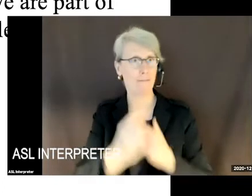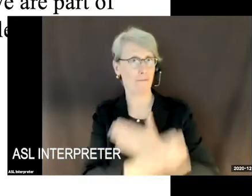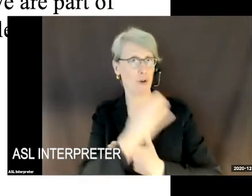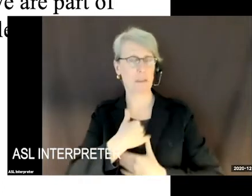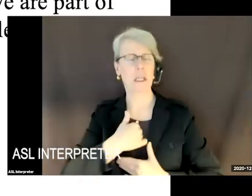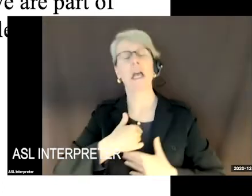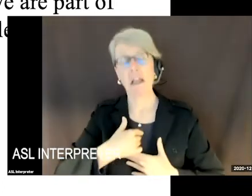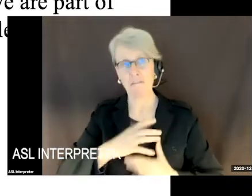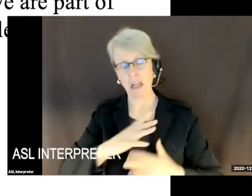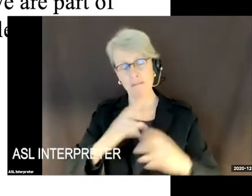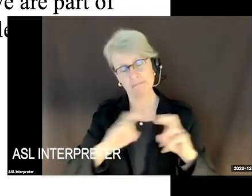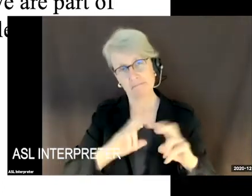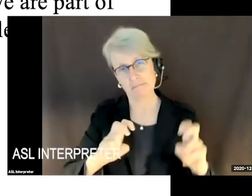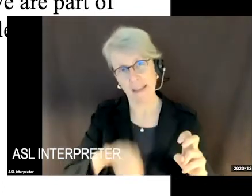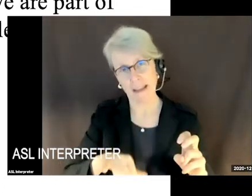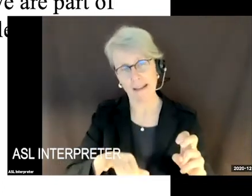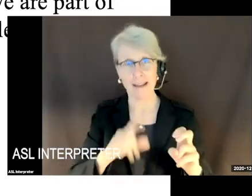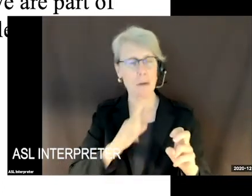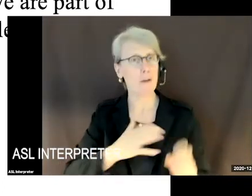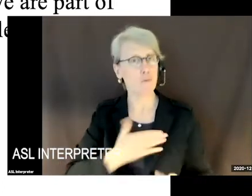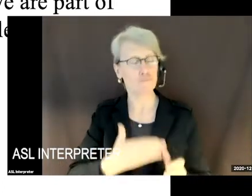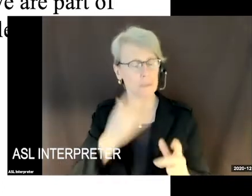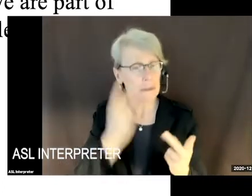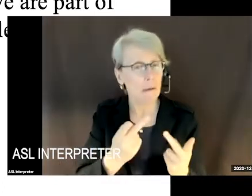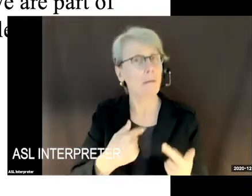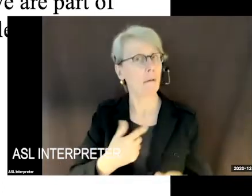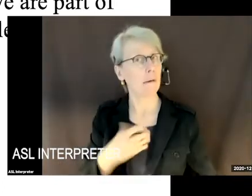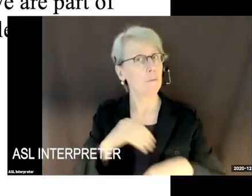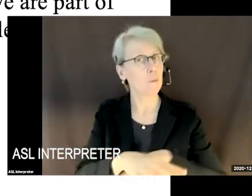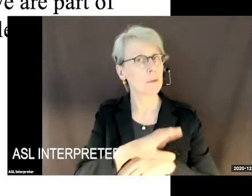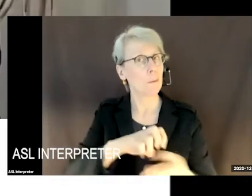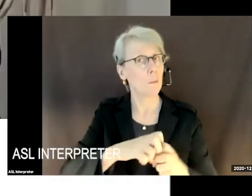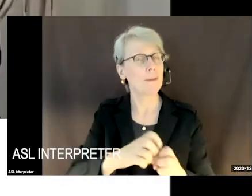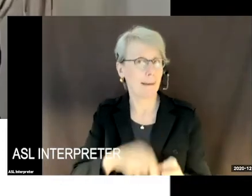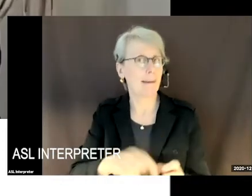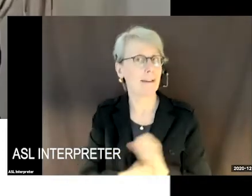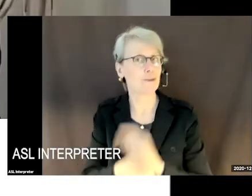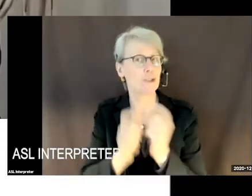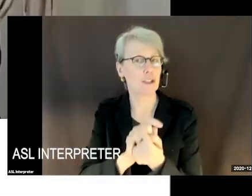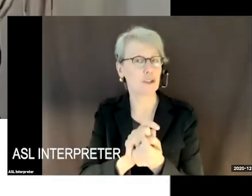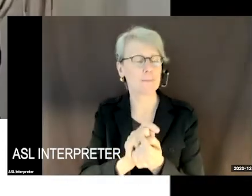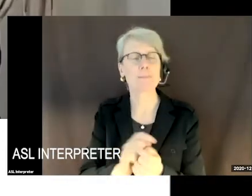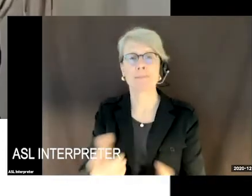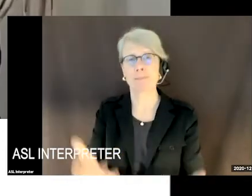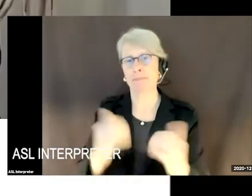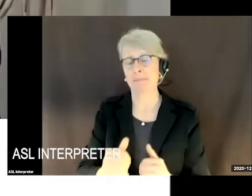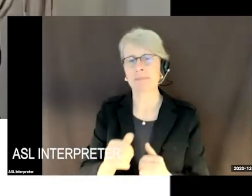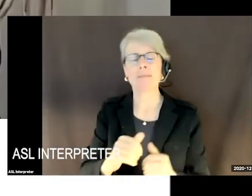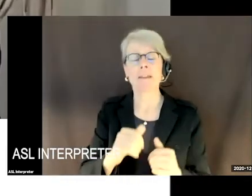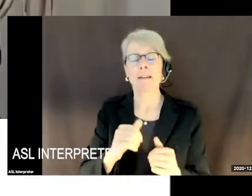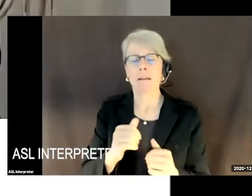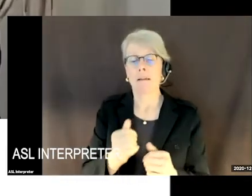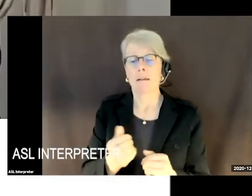by force. Okay, the final thing I wanted to say is that I did a workshop 3 years